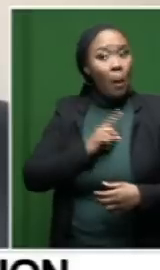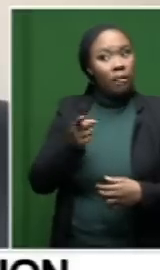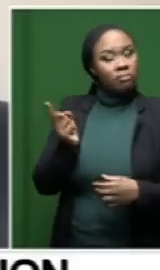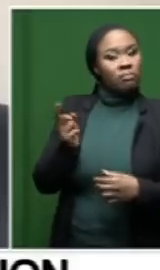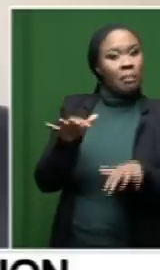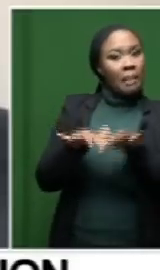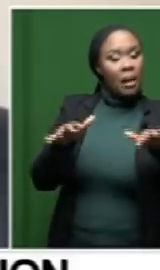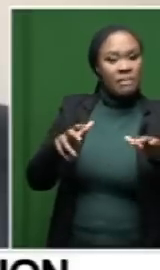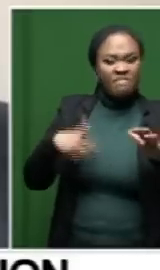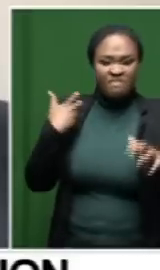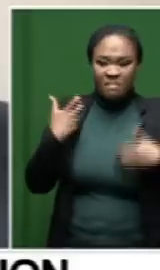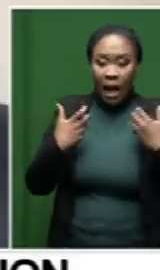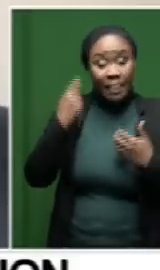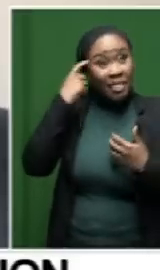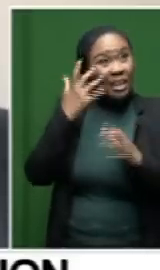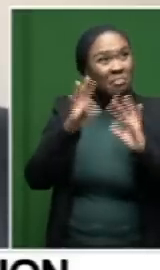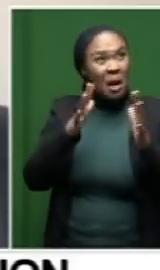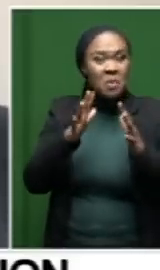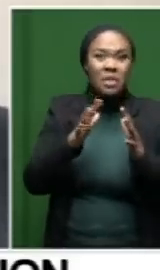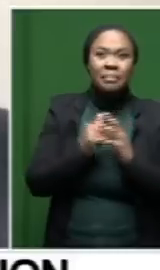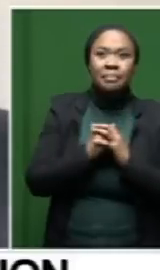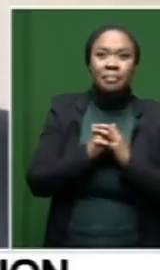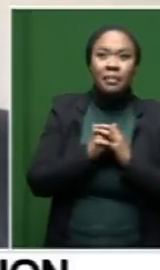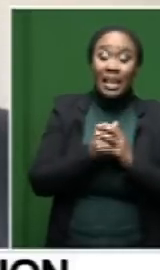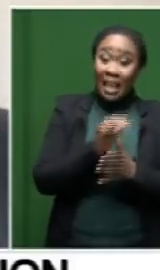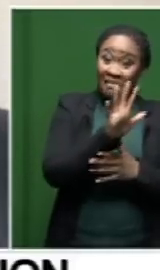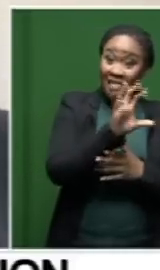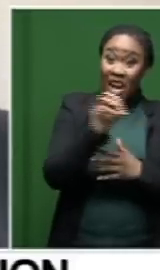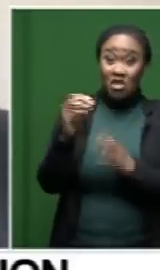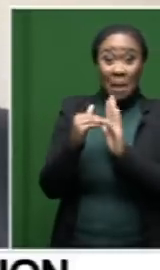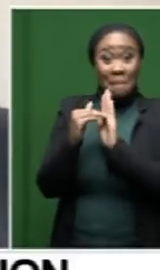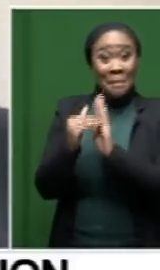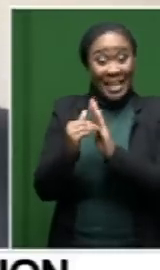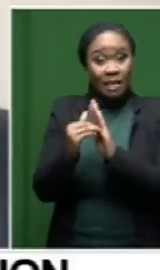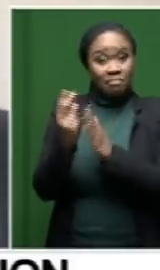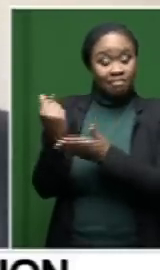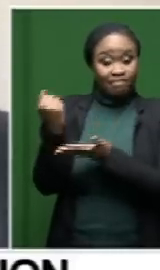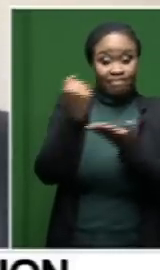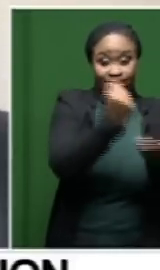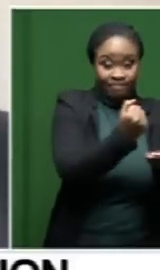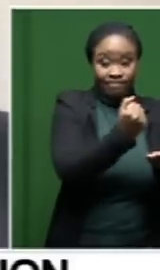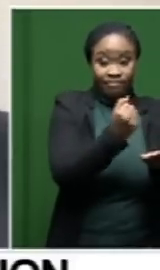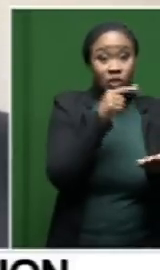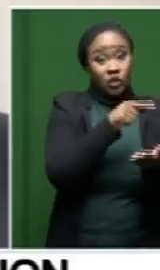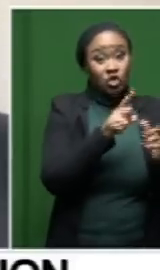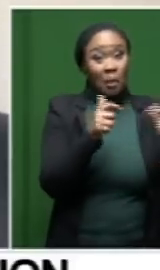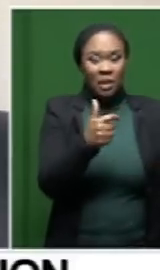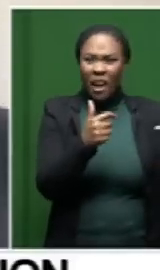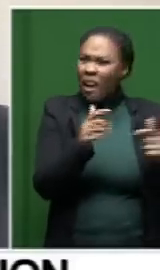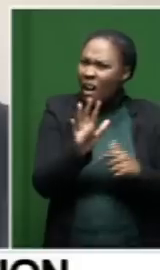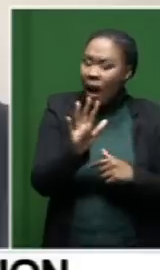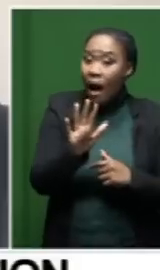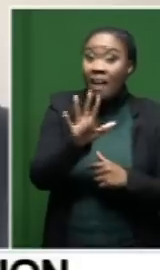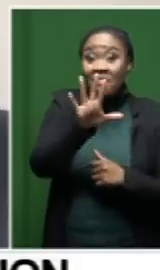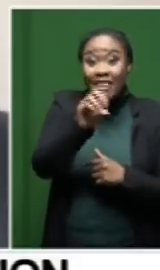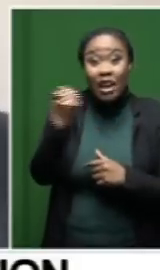the final amount is. I mean, there's amounts of between 500 million rand that may have got, sorry,